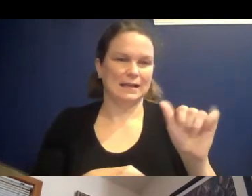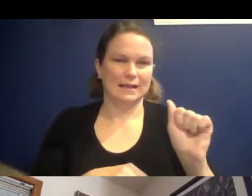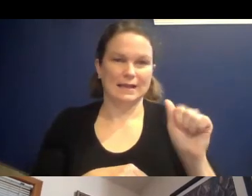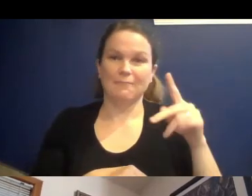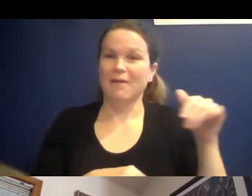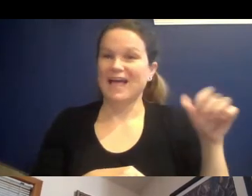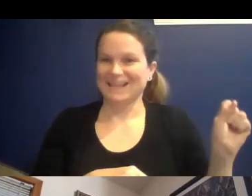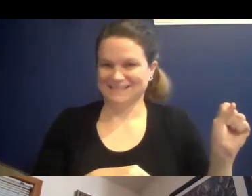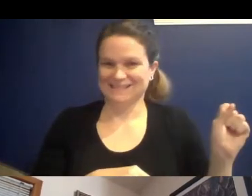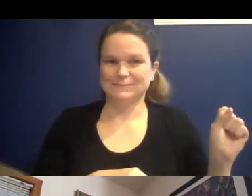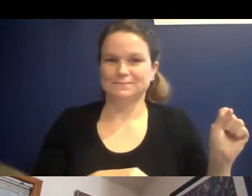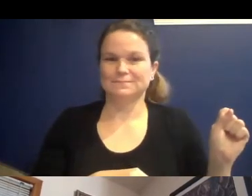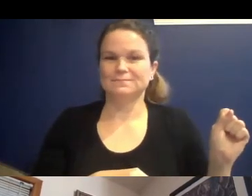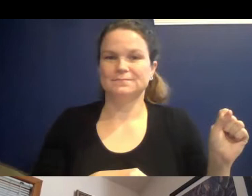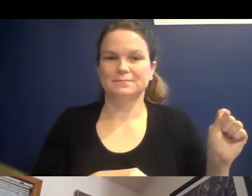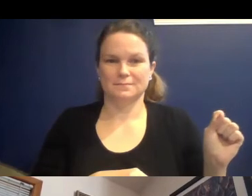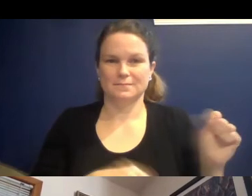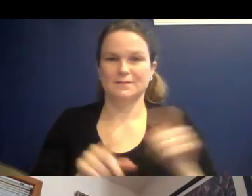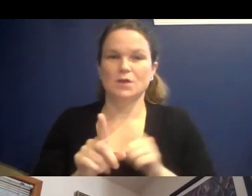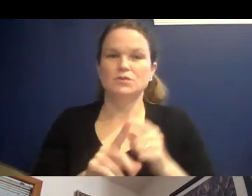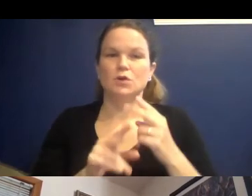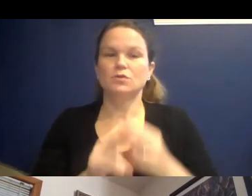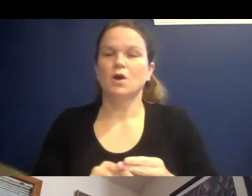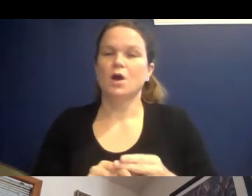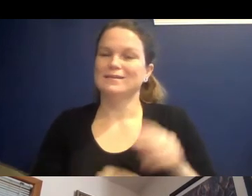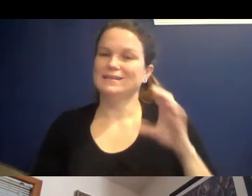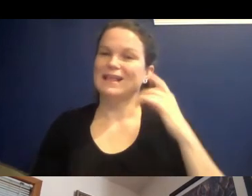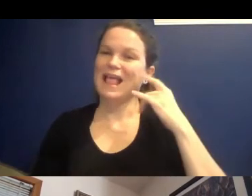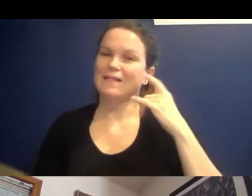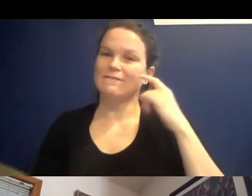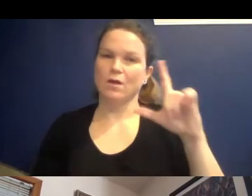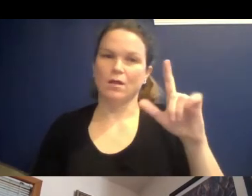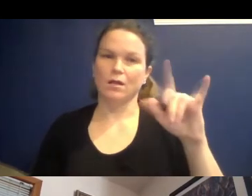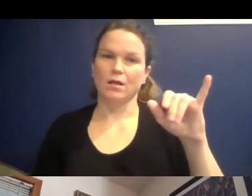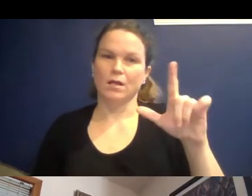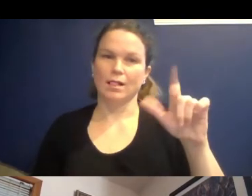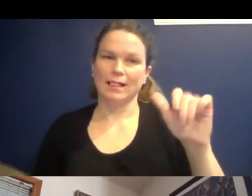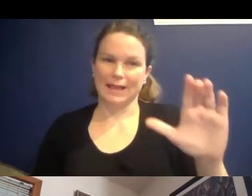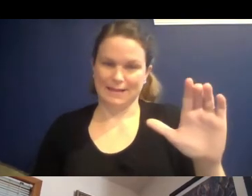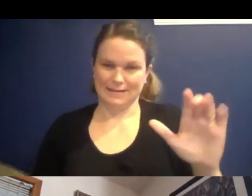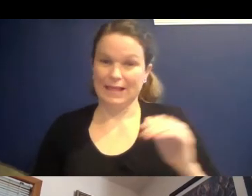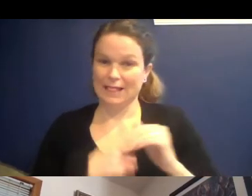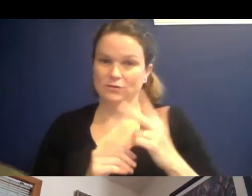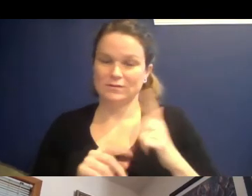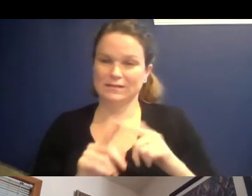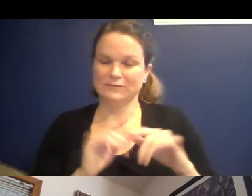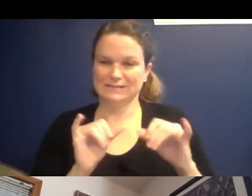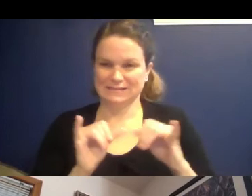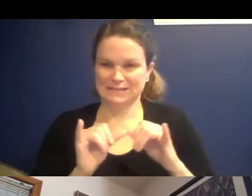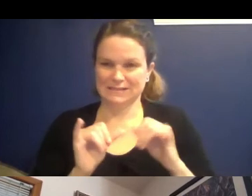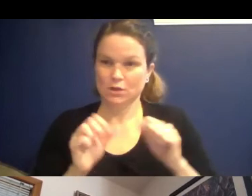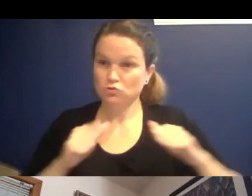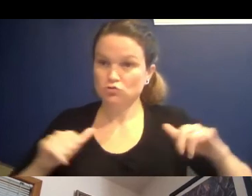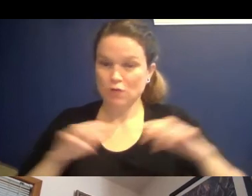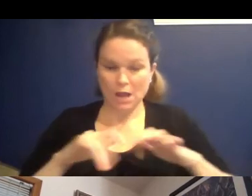Ceanothus is also known as California lilac, and it comes in at least 3 different sizes: a creeping one that's a ground cover,